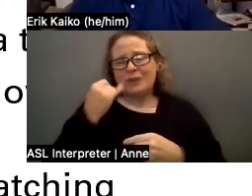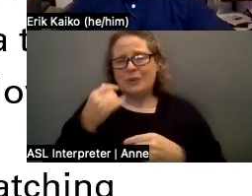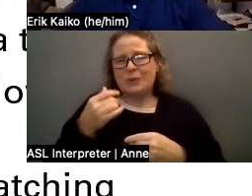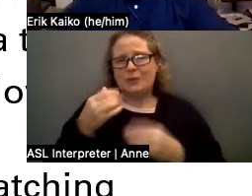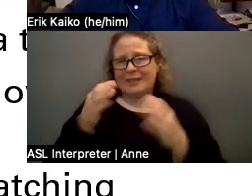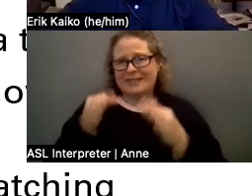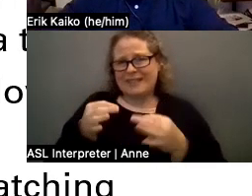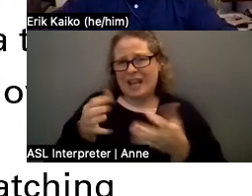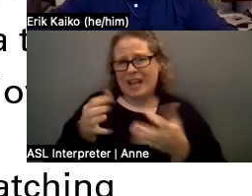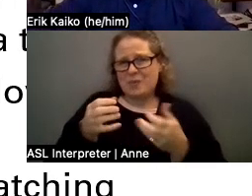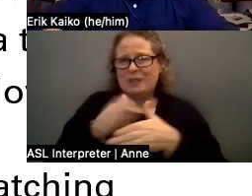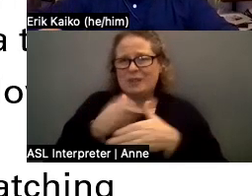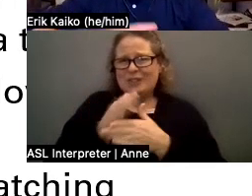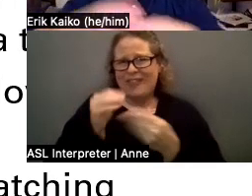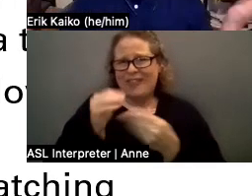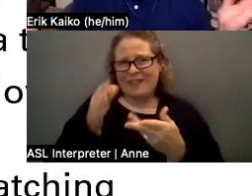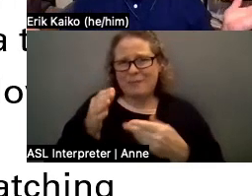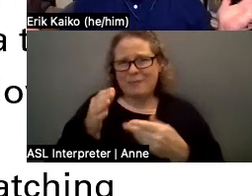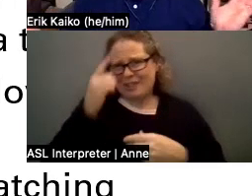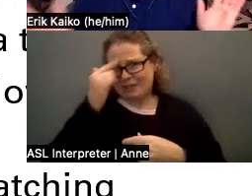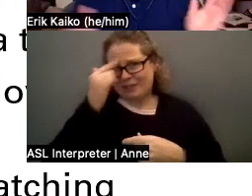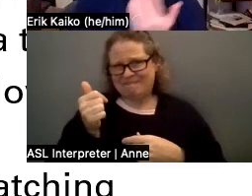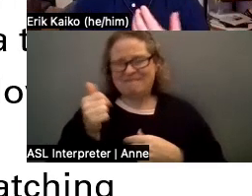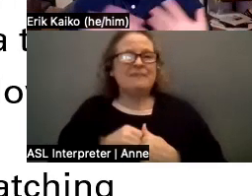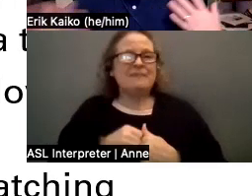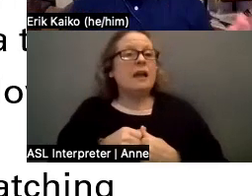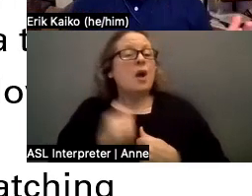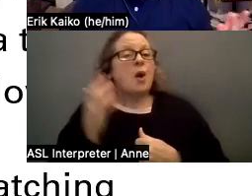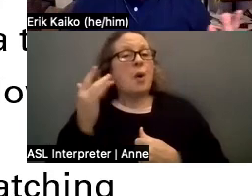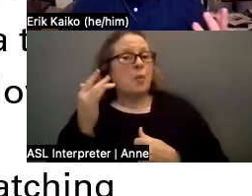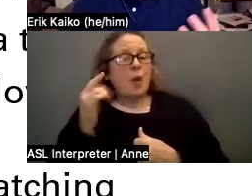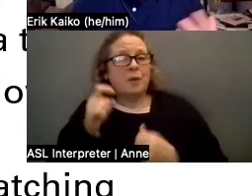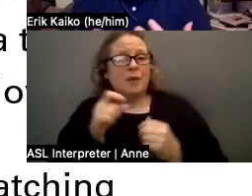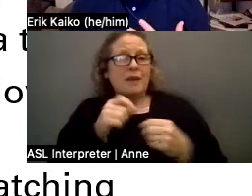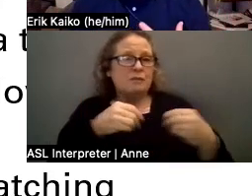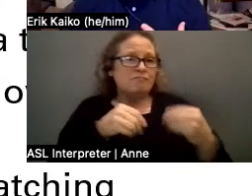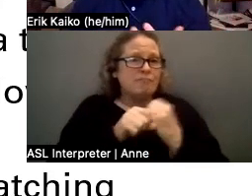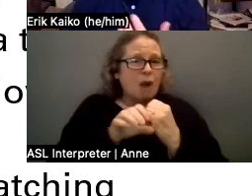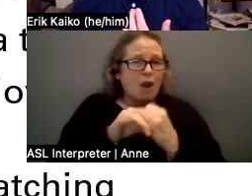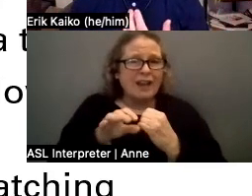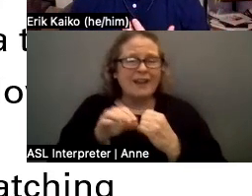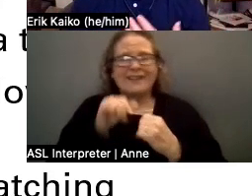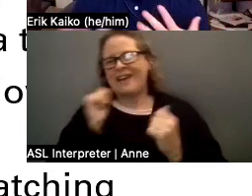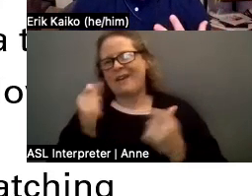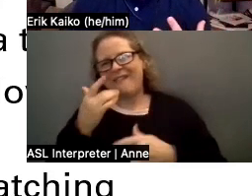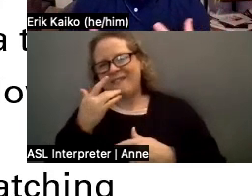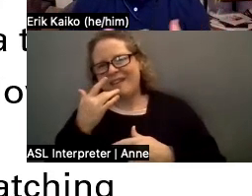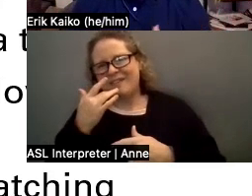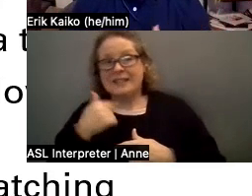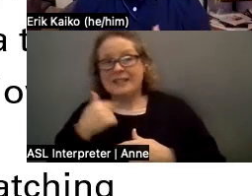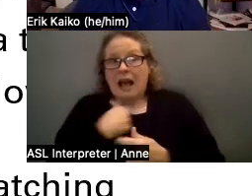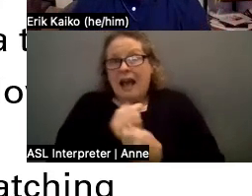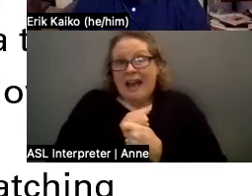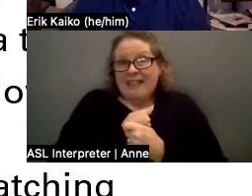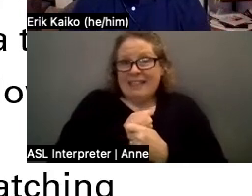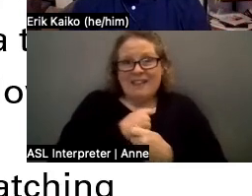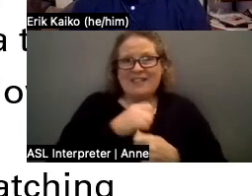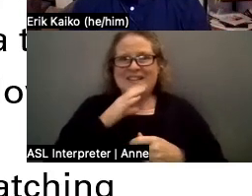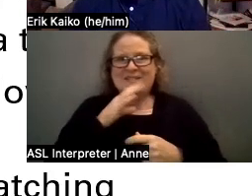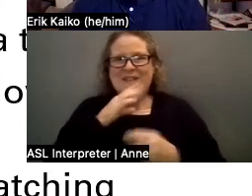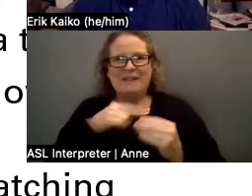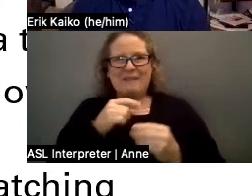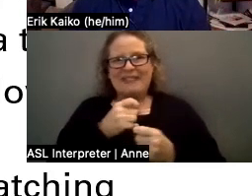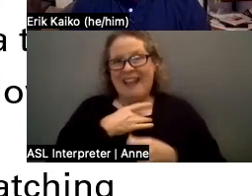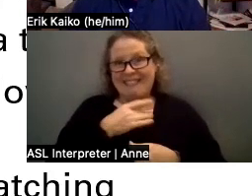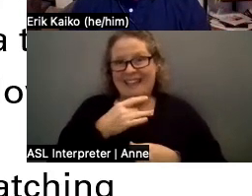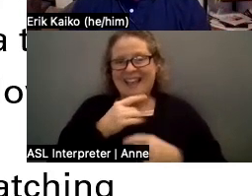Okay, so why do we have to market? It's not everyone's favorite thing in the world. I love it. I like talking about it. I know many